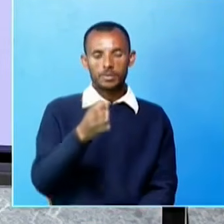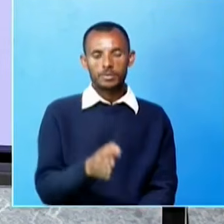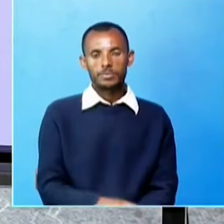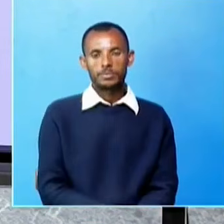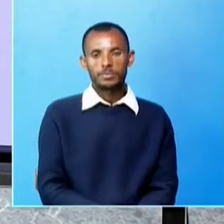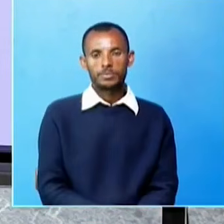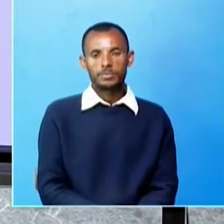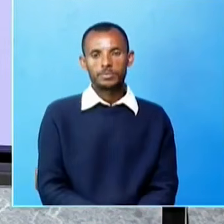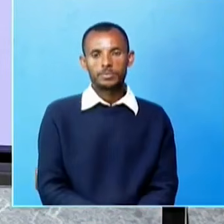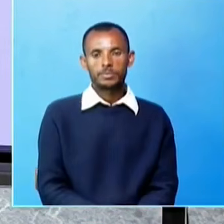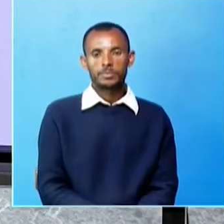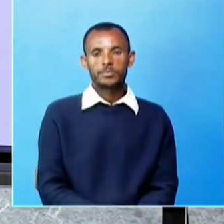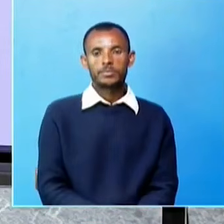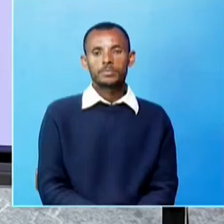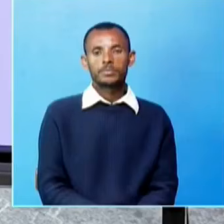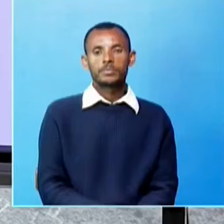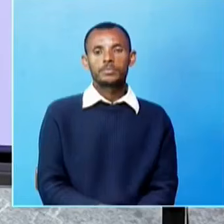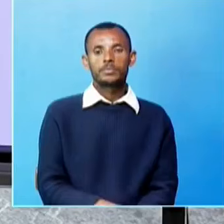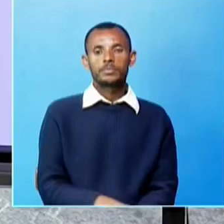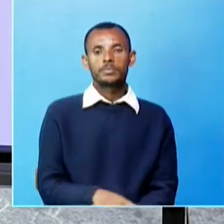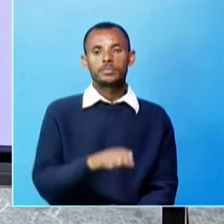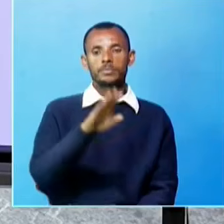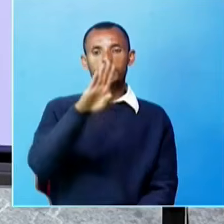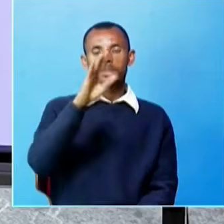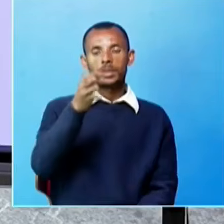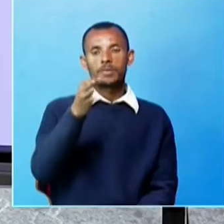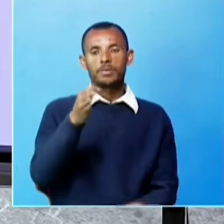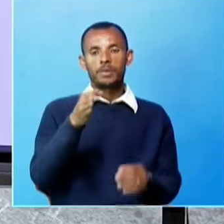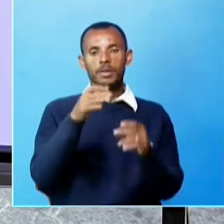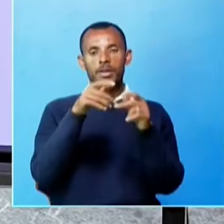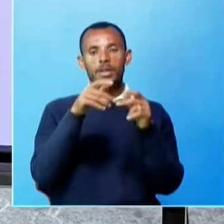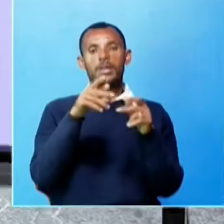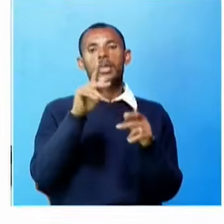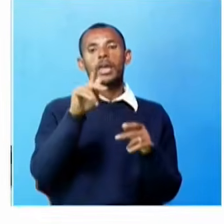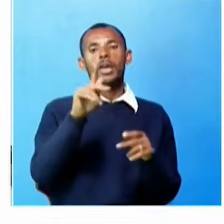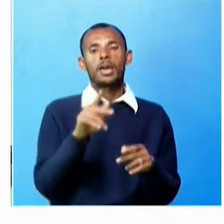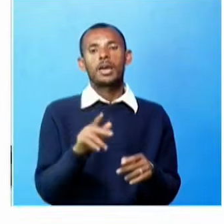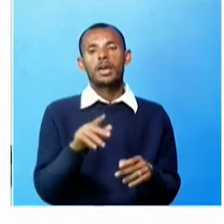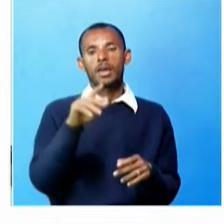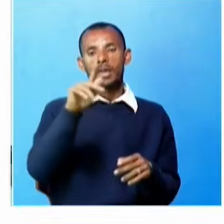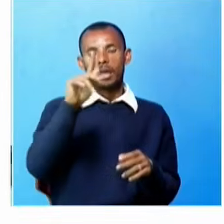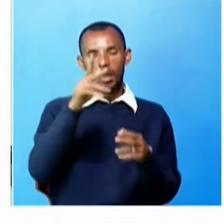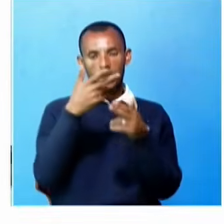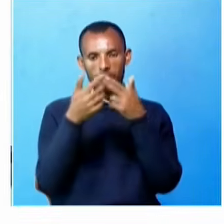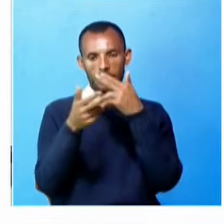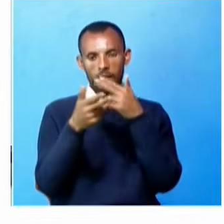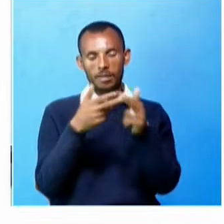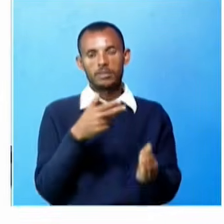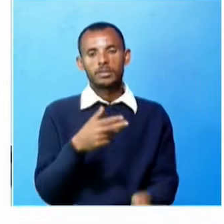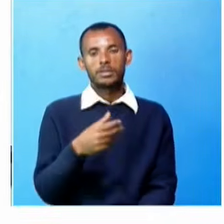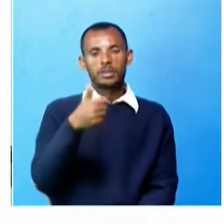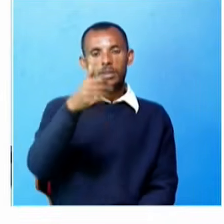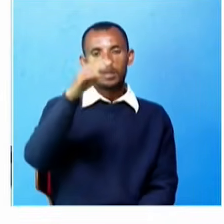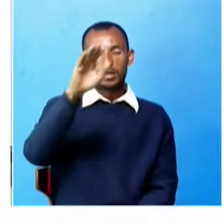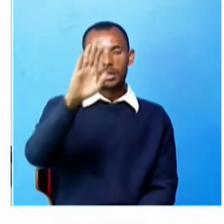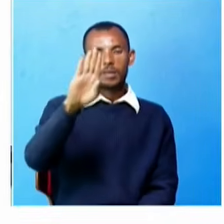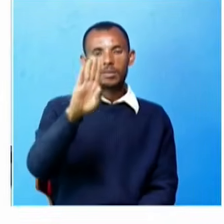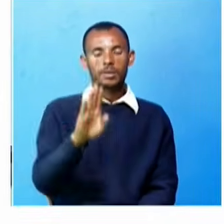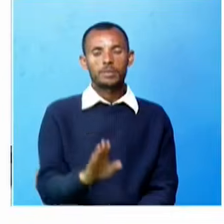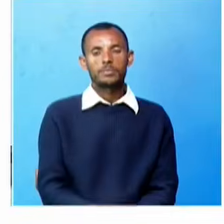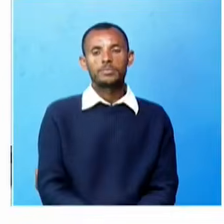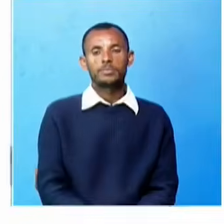times BF, but BF is constant K. So this is K times AB.